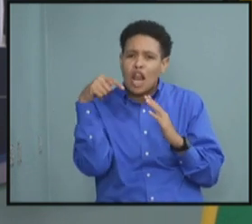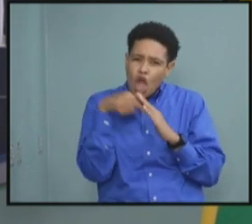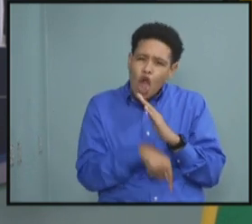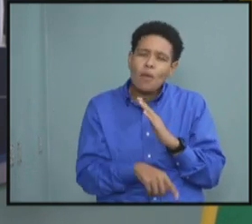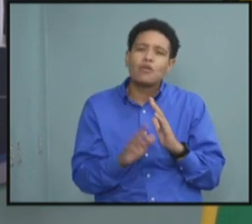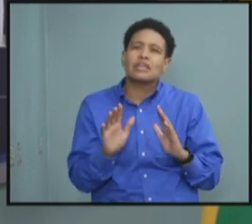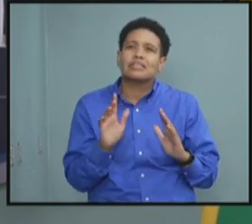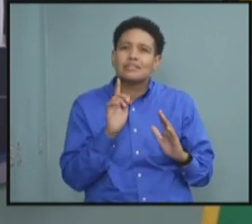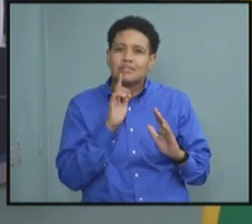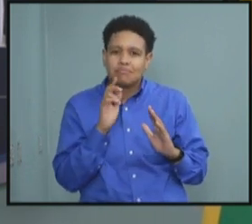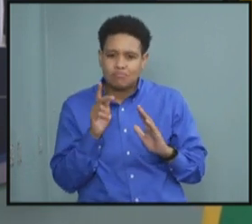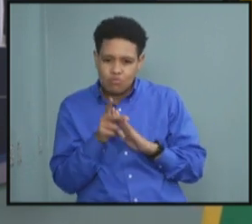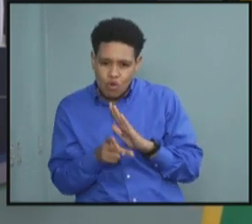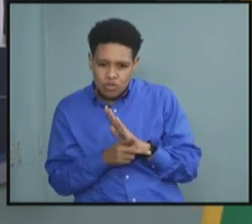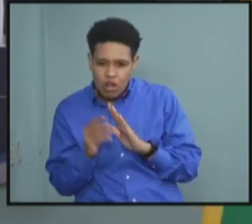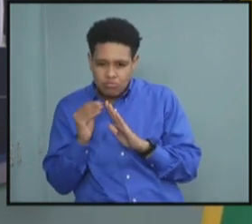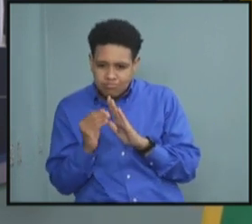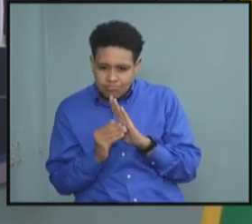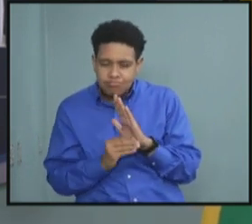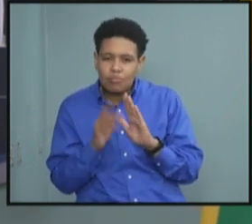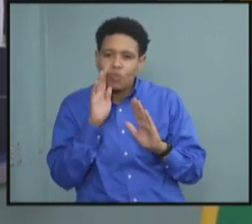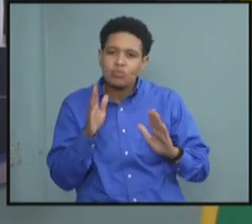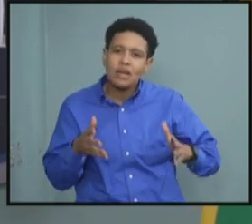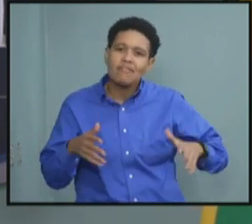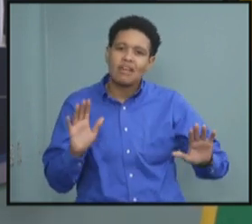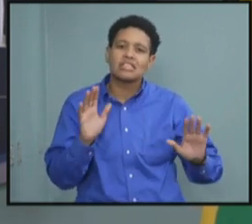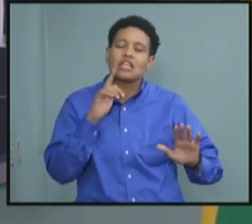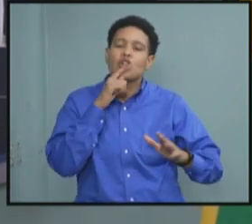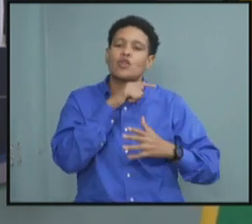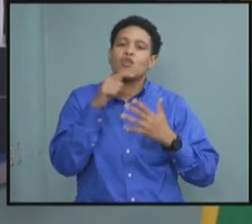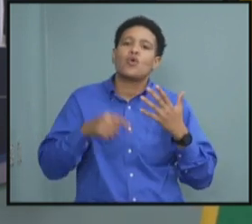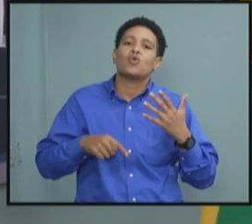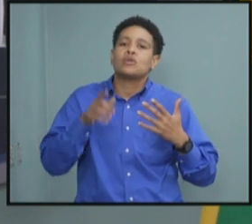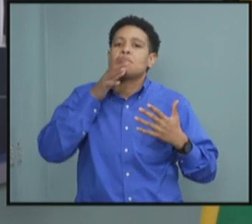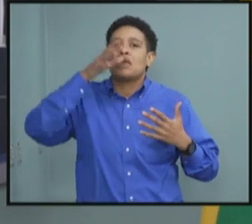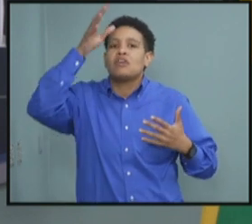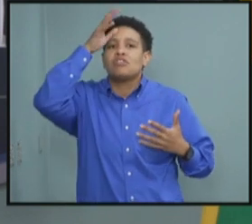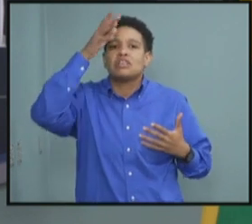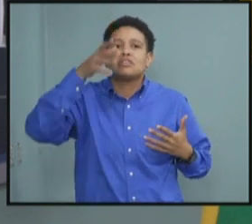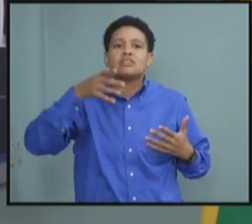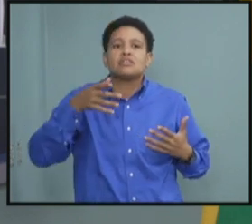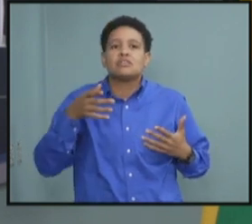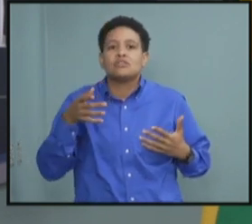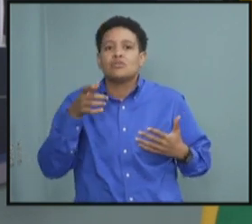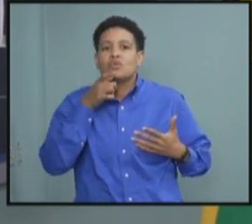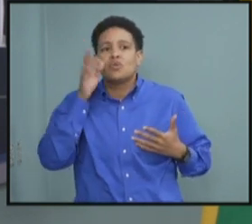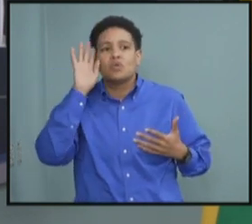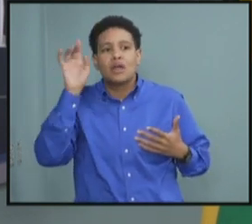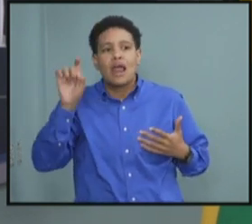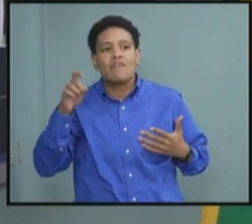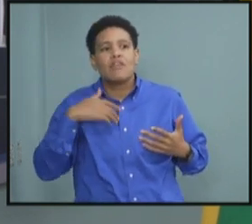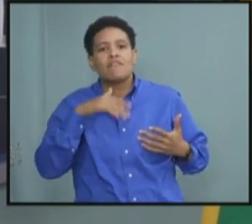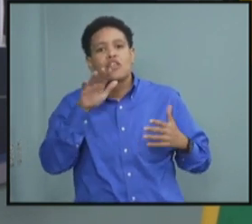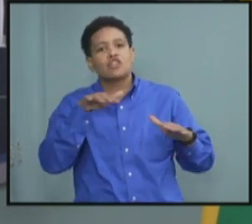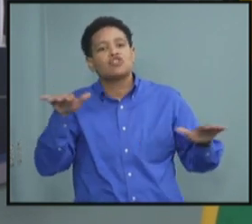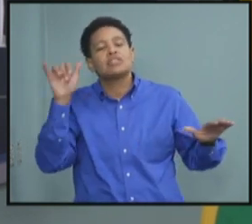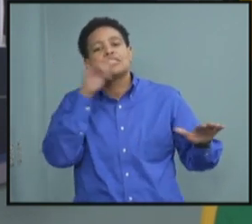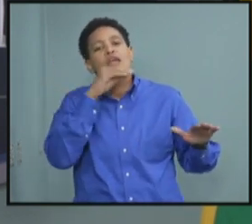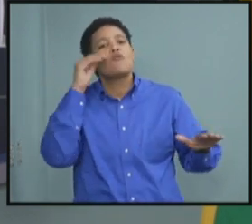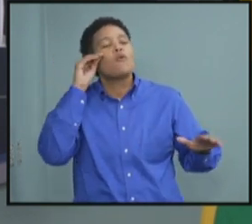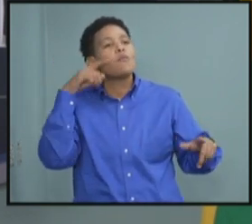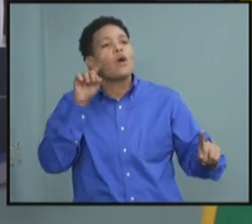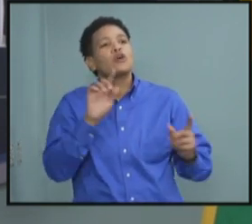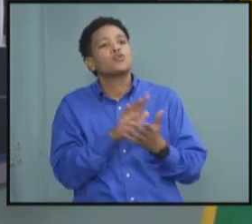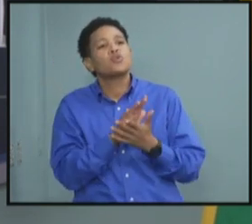comprehensive set of protocols that would facilitate those parents who would have to have their children at home while